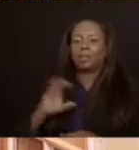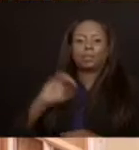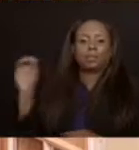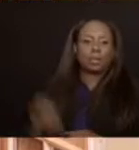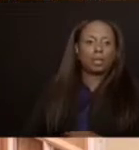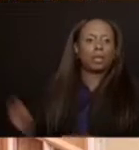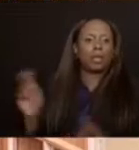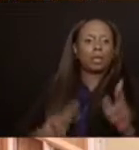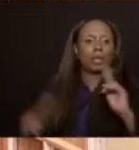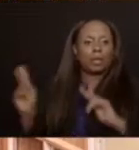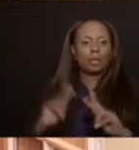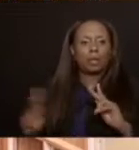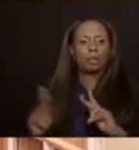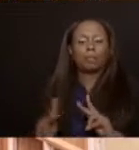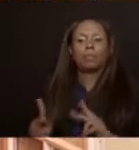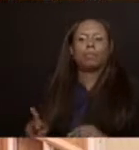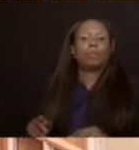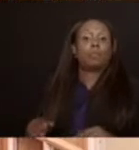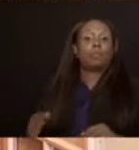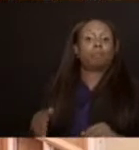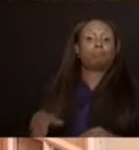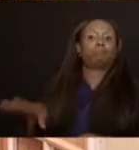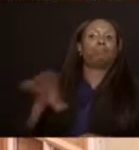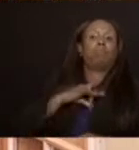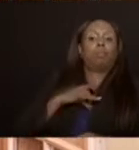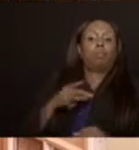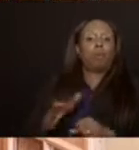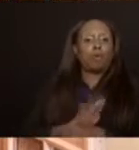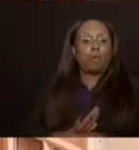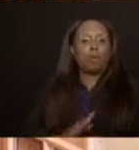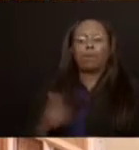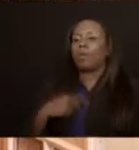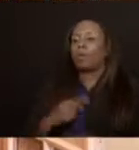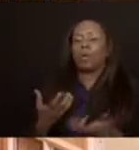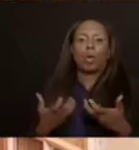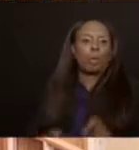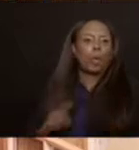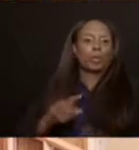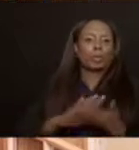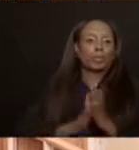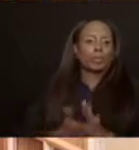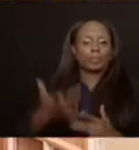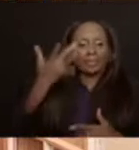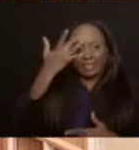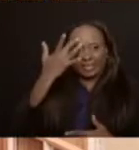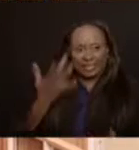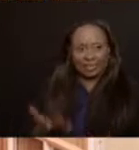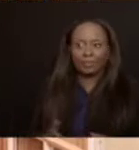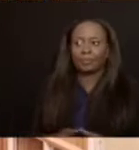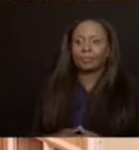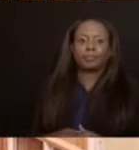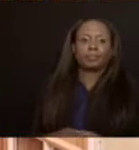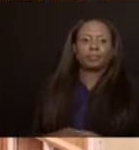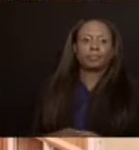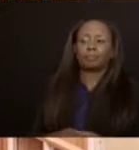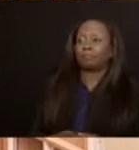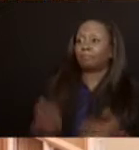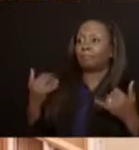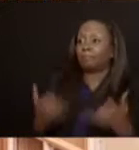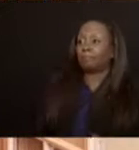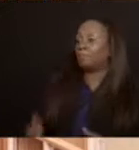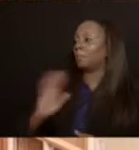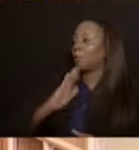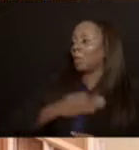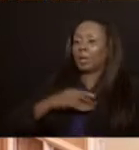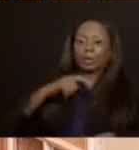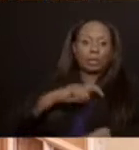not vaccinated, that we protect you as far as possible from getting ill. My friends, this is our time to show